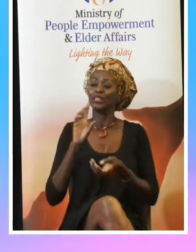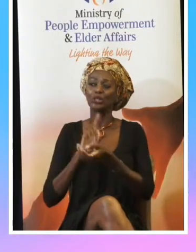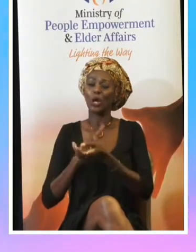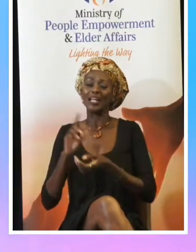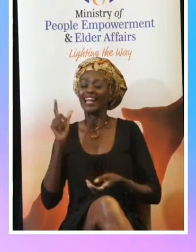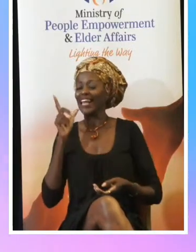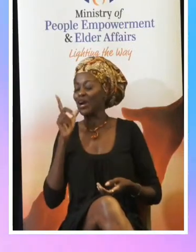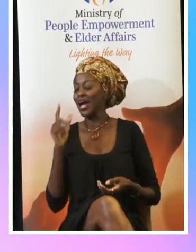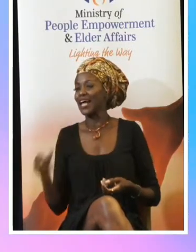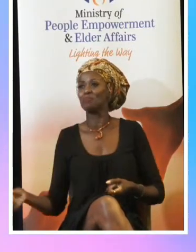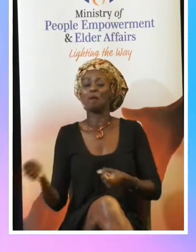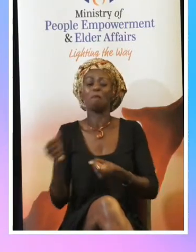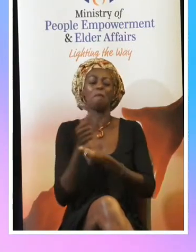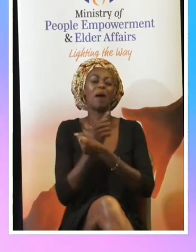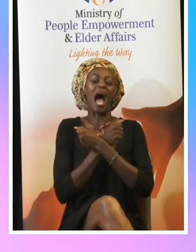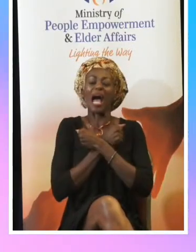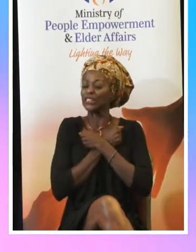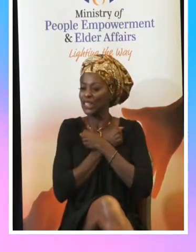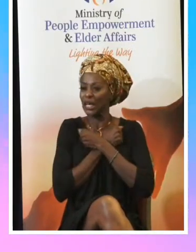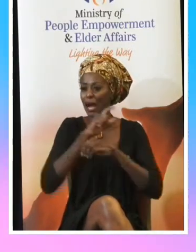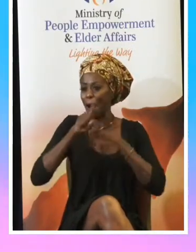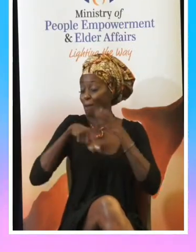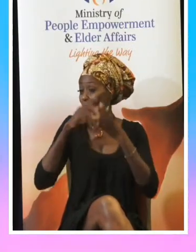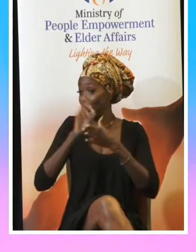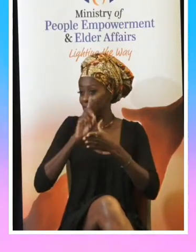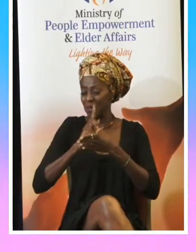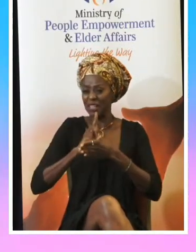disability for as long as I have known her.